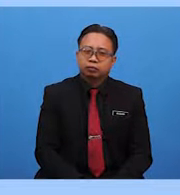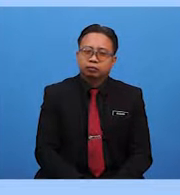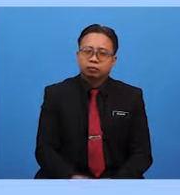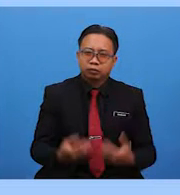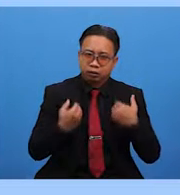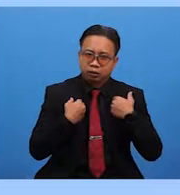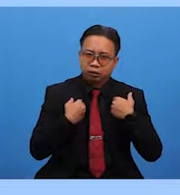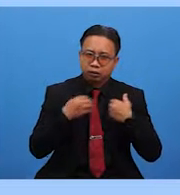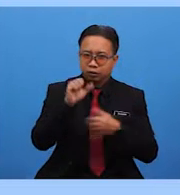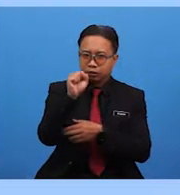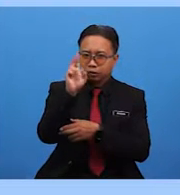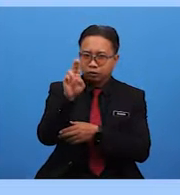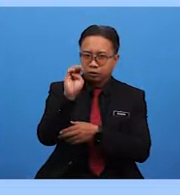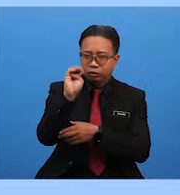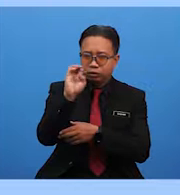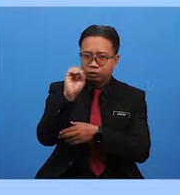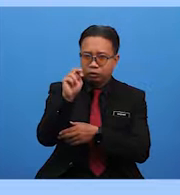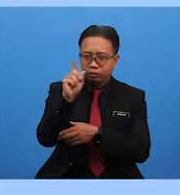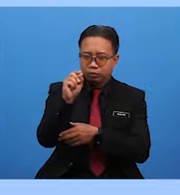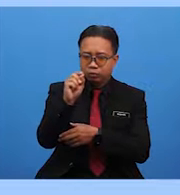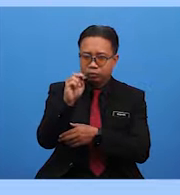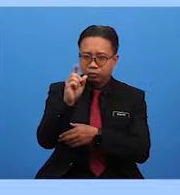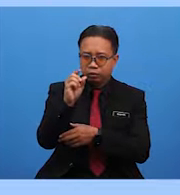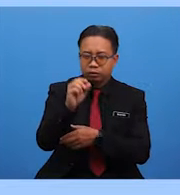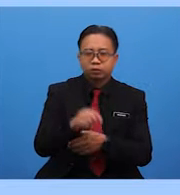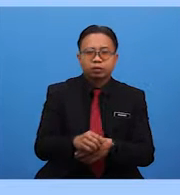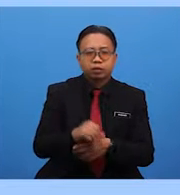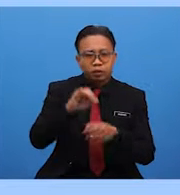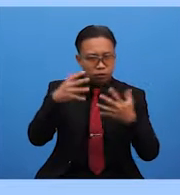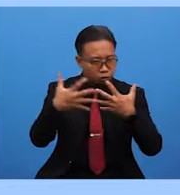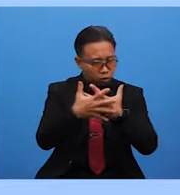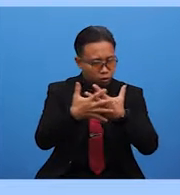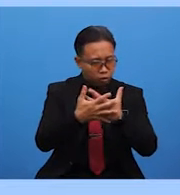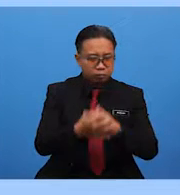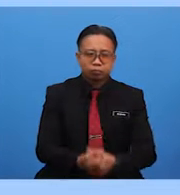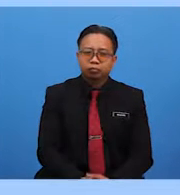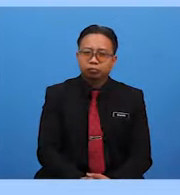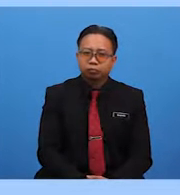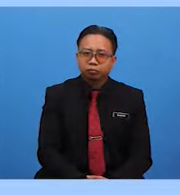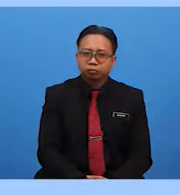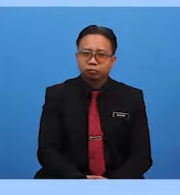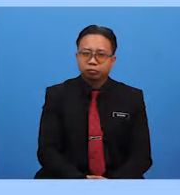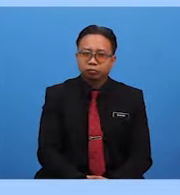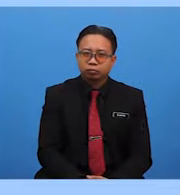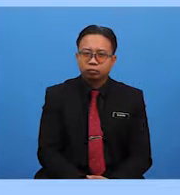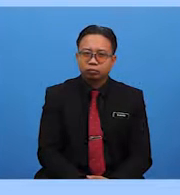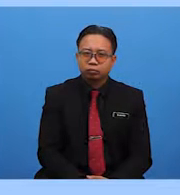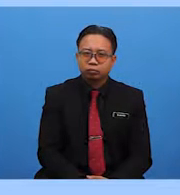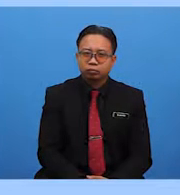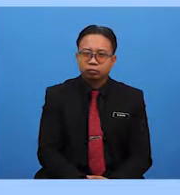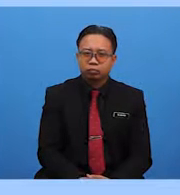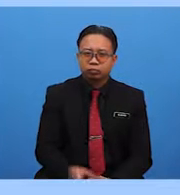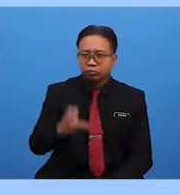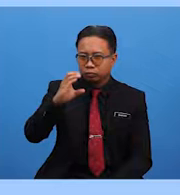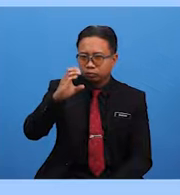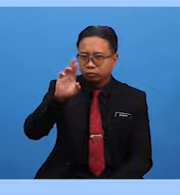like getting summons or jailed. Throwing rubbish in public places is a